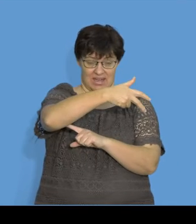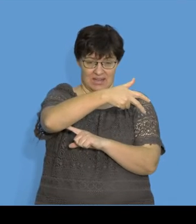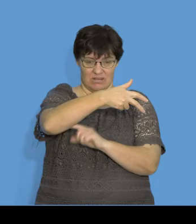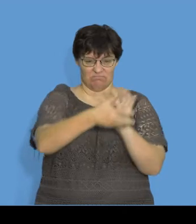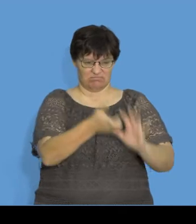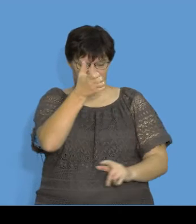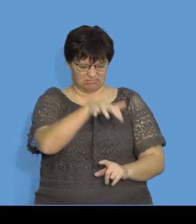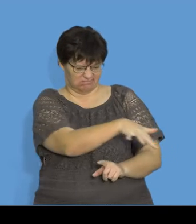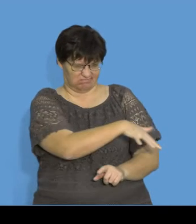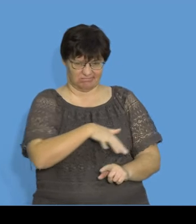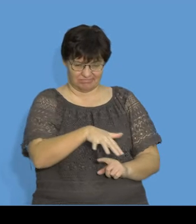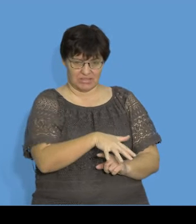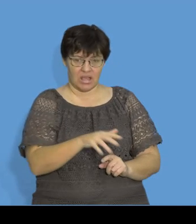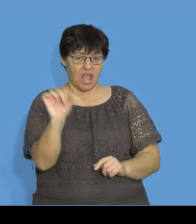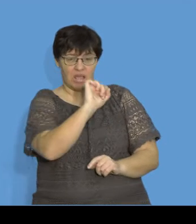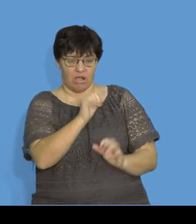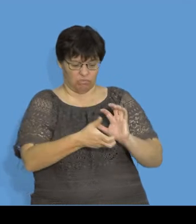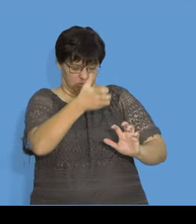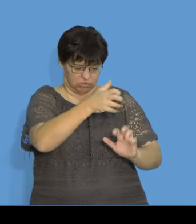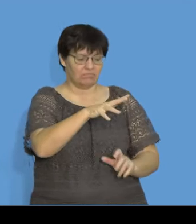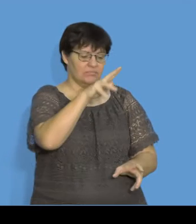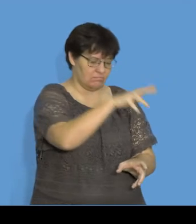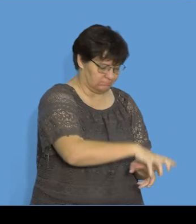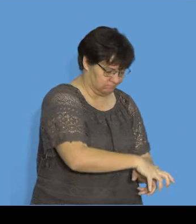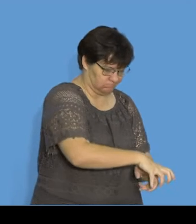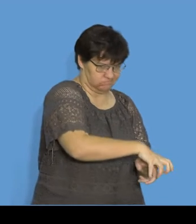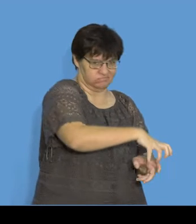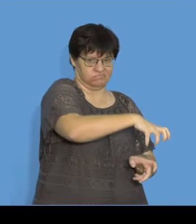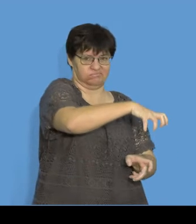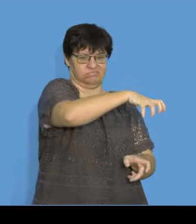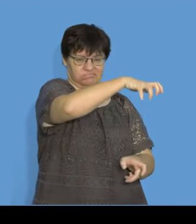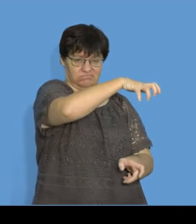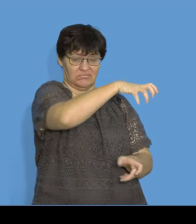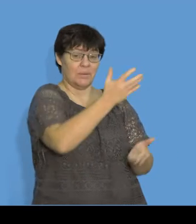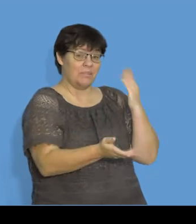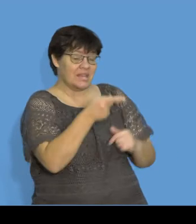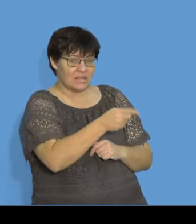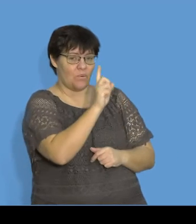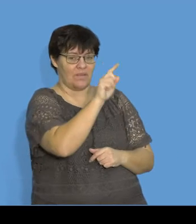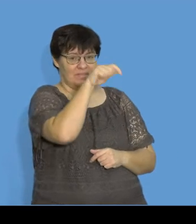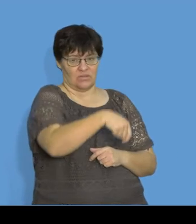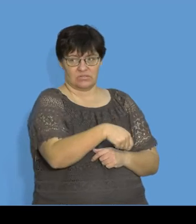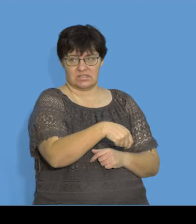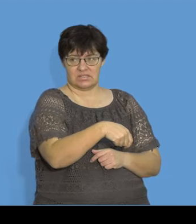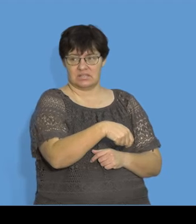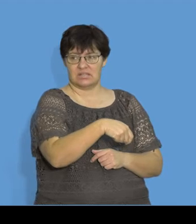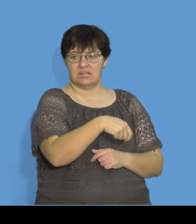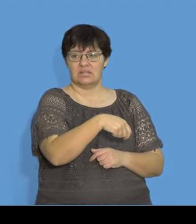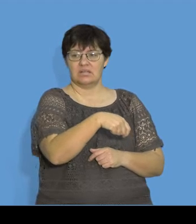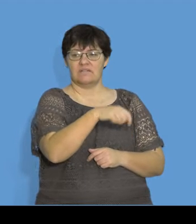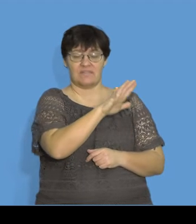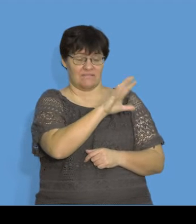lifts a car with a mass of 1,500 kilograms to a height of 10